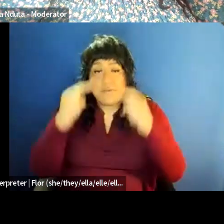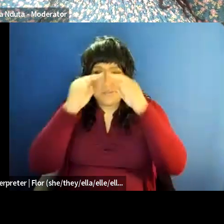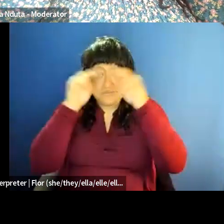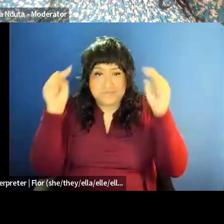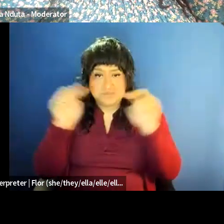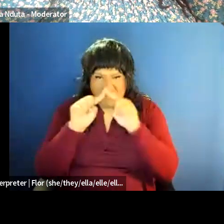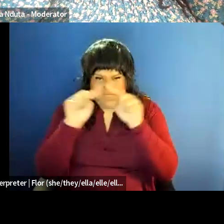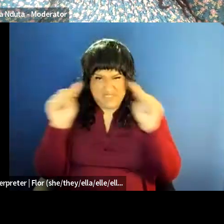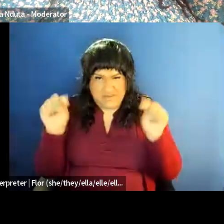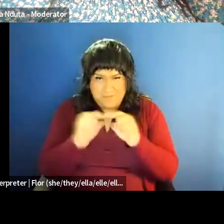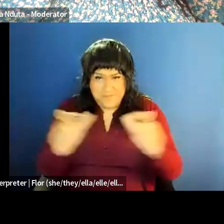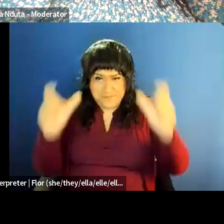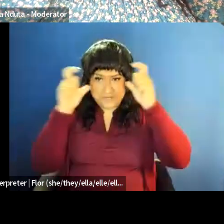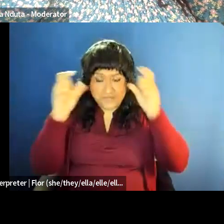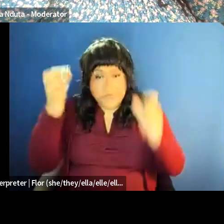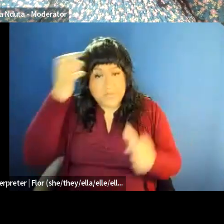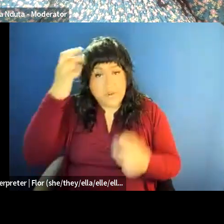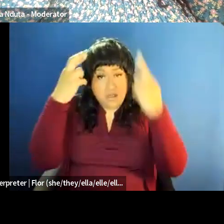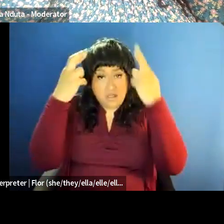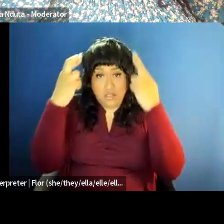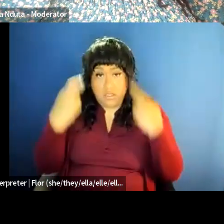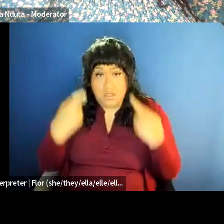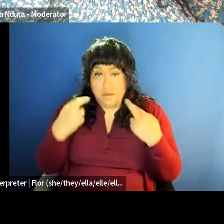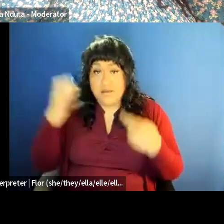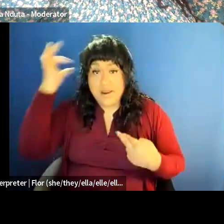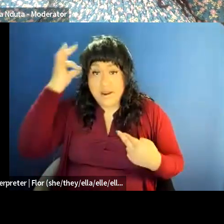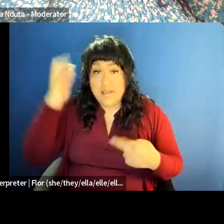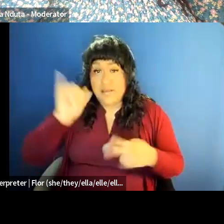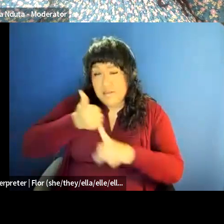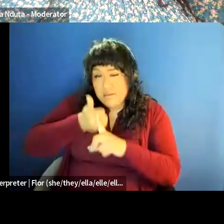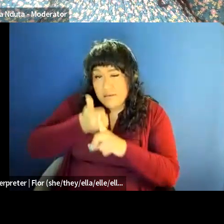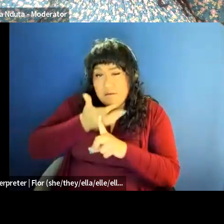and shoulder-length curly locked hair that is black and burgundy.